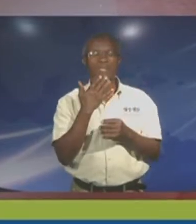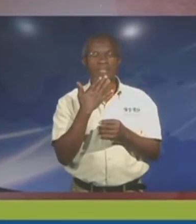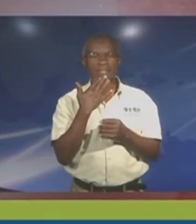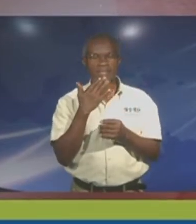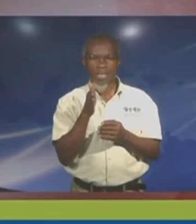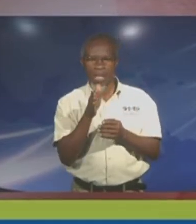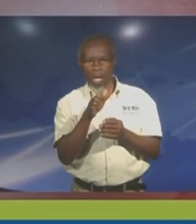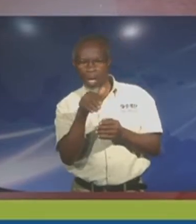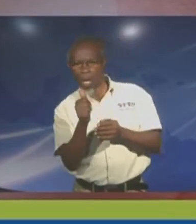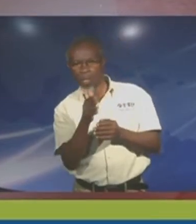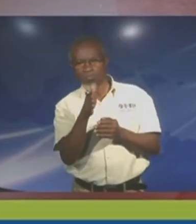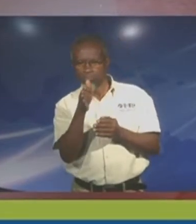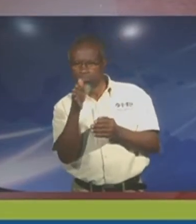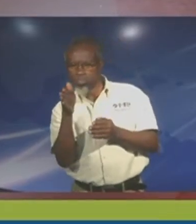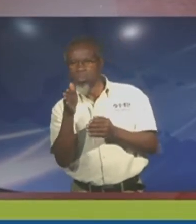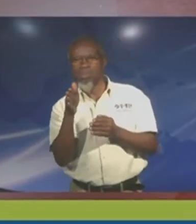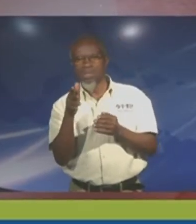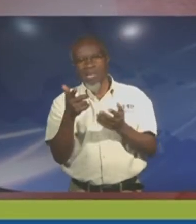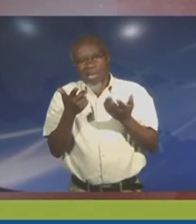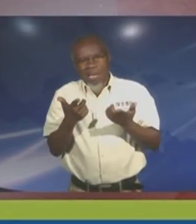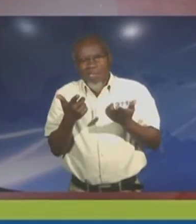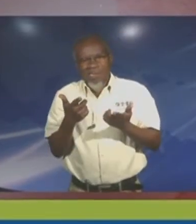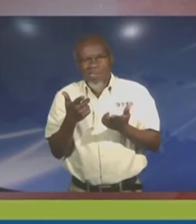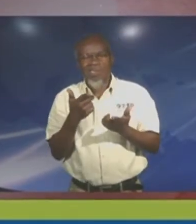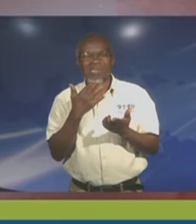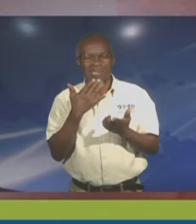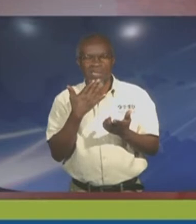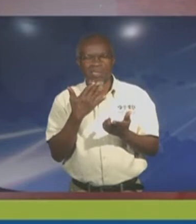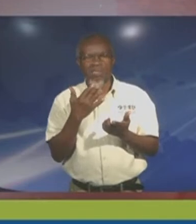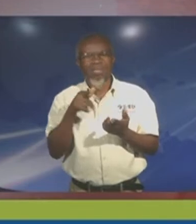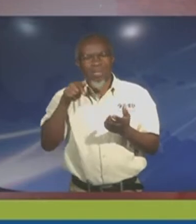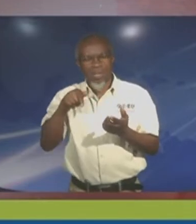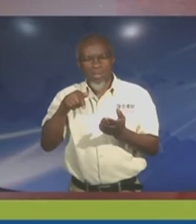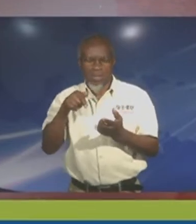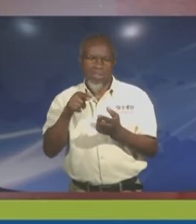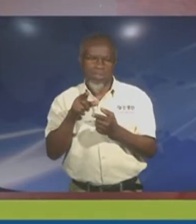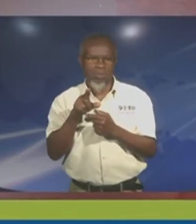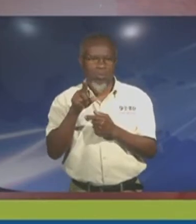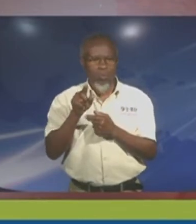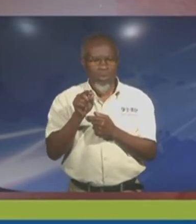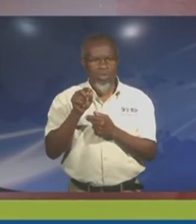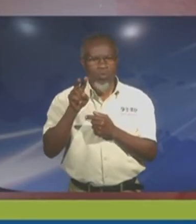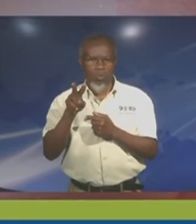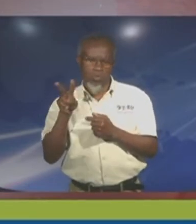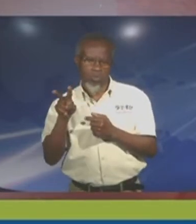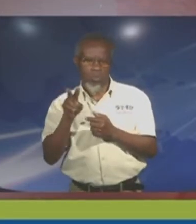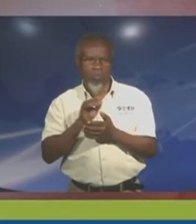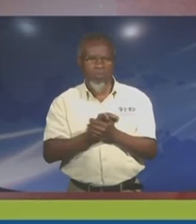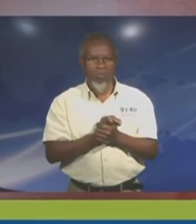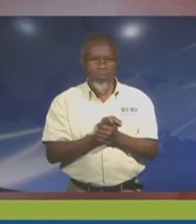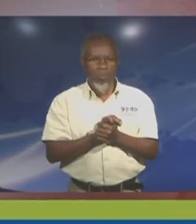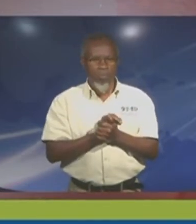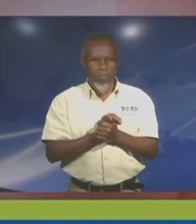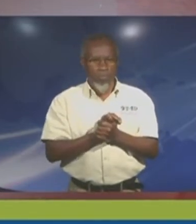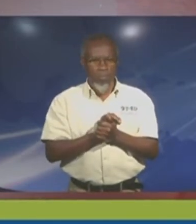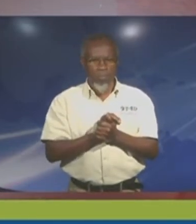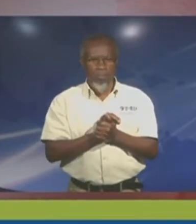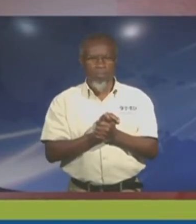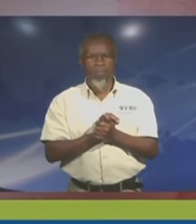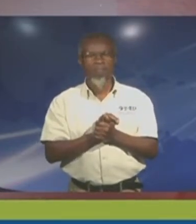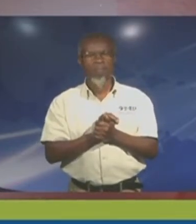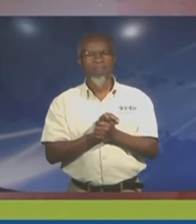2022. Similar colors for the various months. So we would see that from the start of 2022, when we were just coming off of the end of